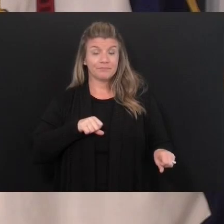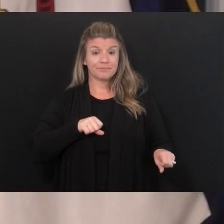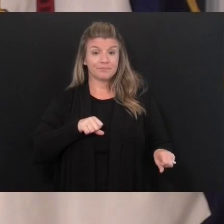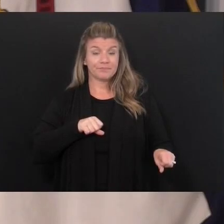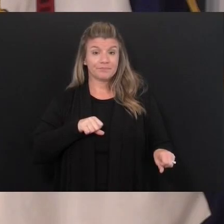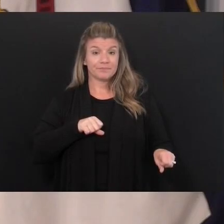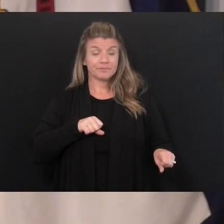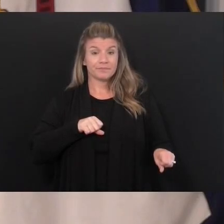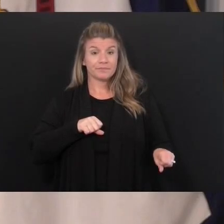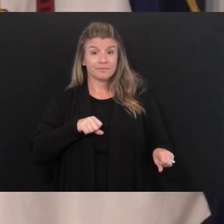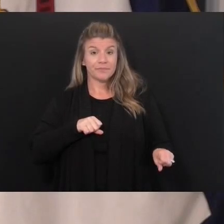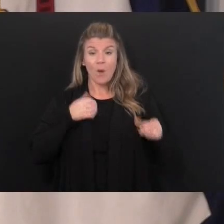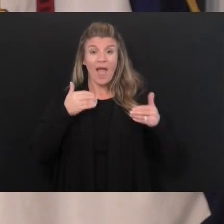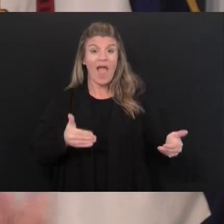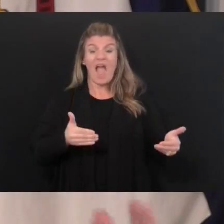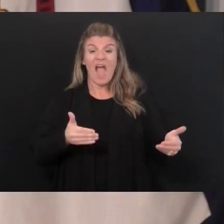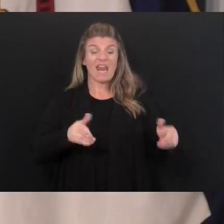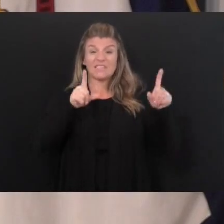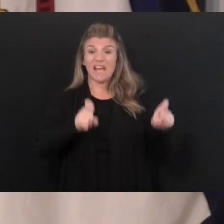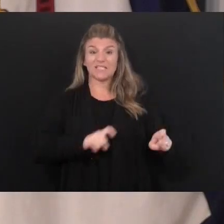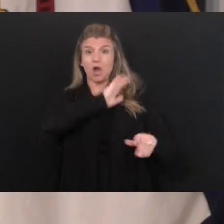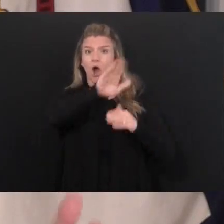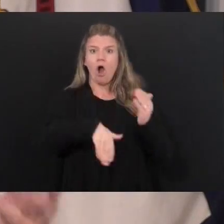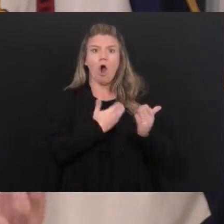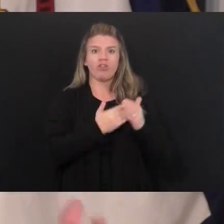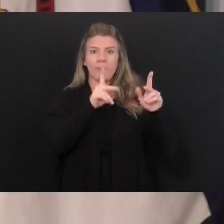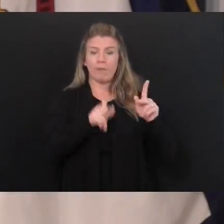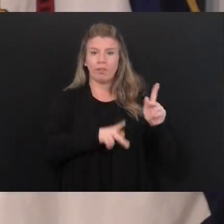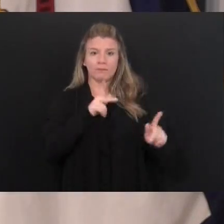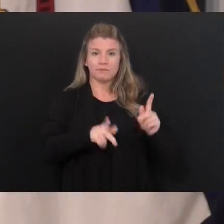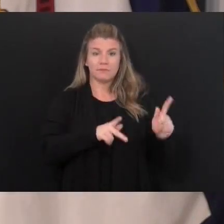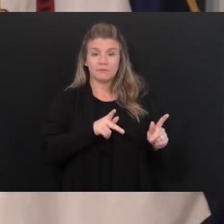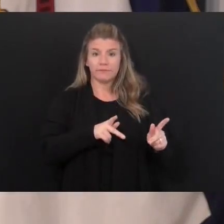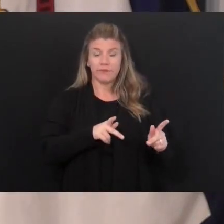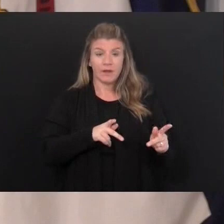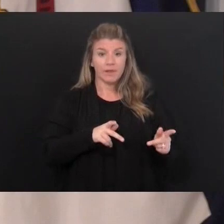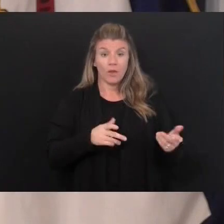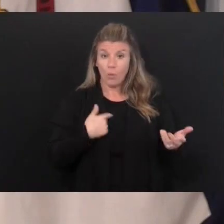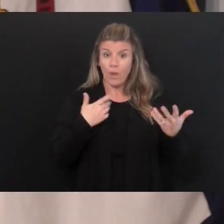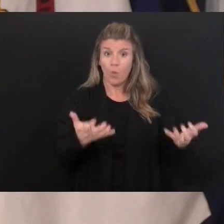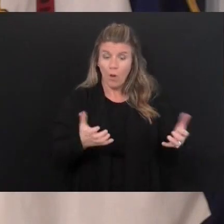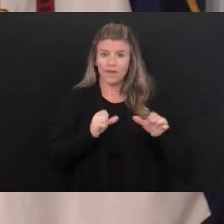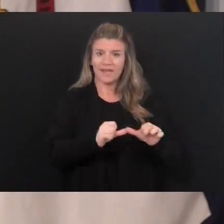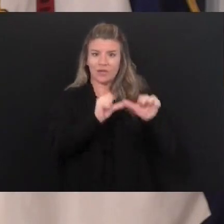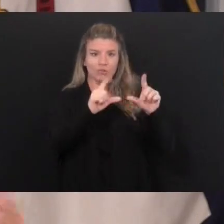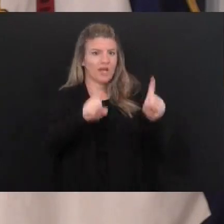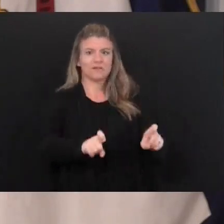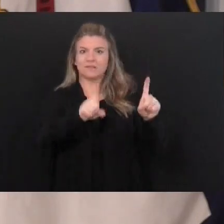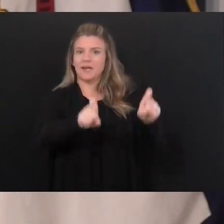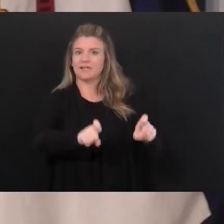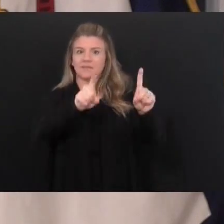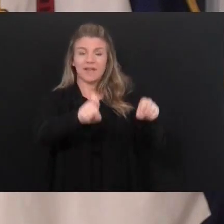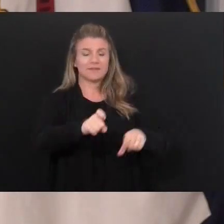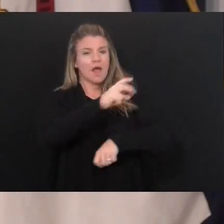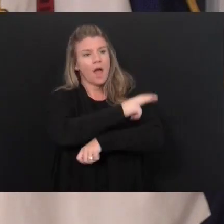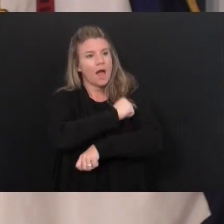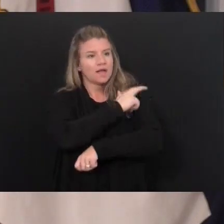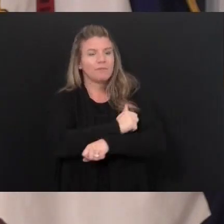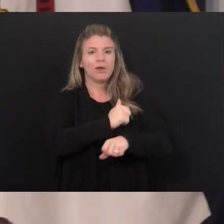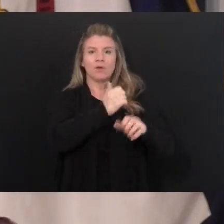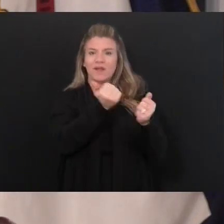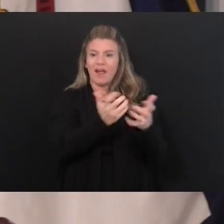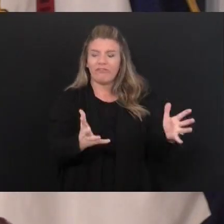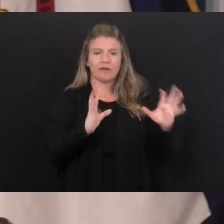if we could just test everybody, and we want to absolutely continue to test at our hospitals and keep our